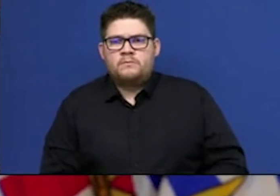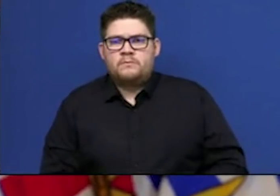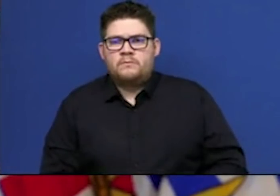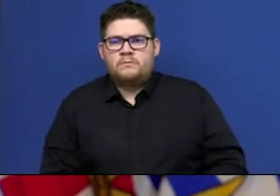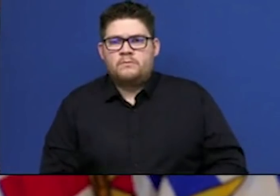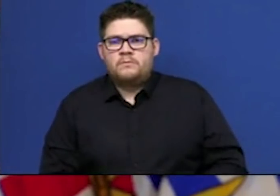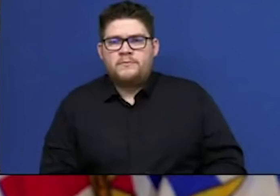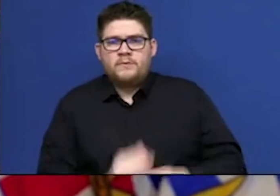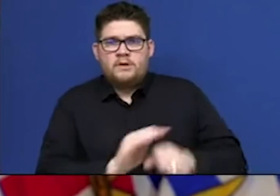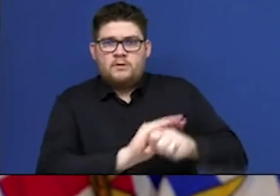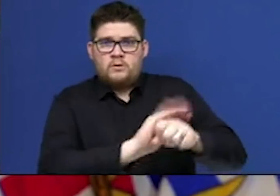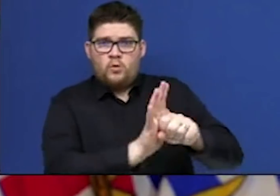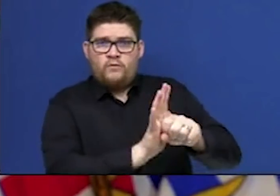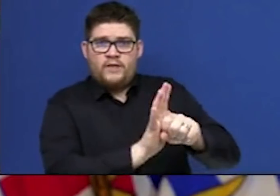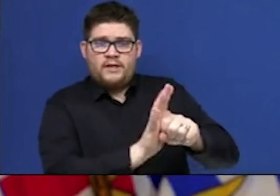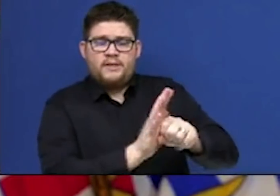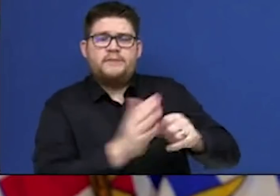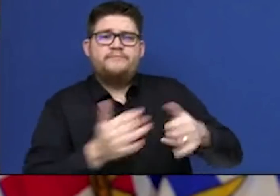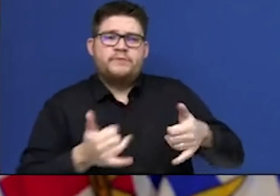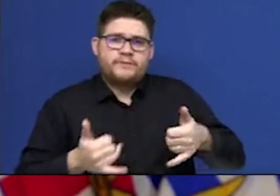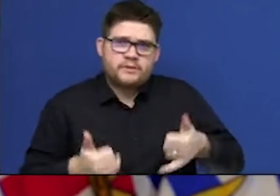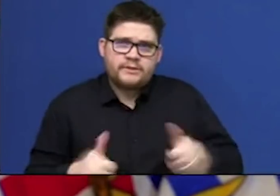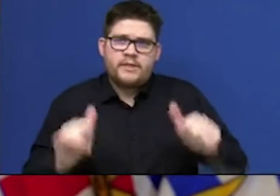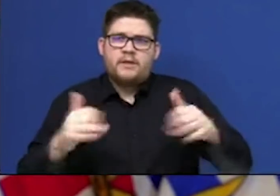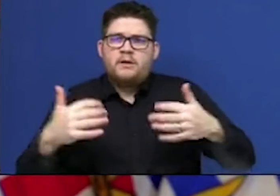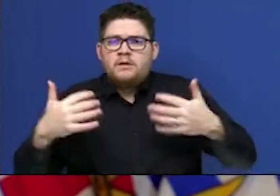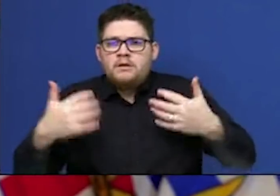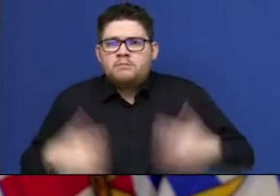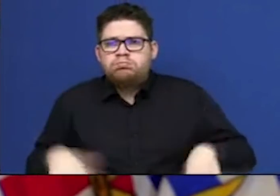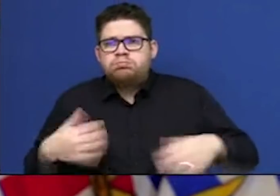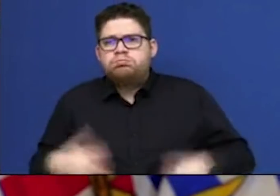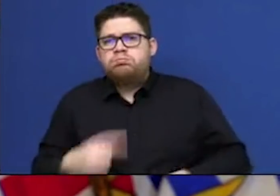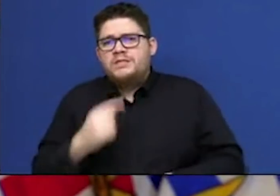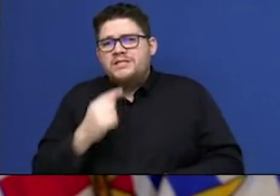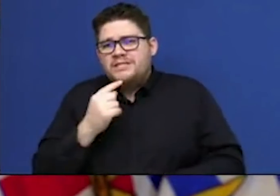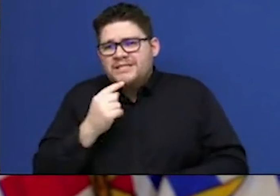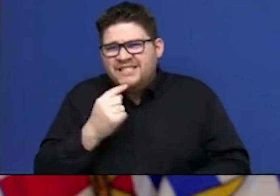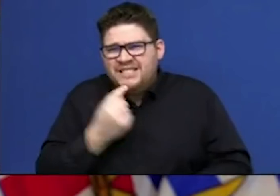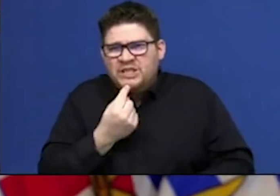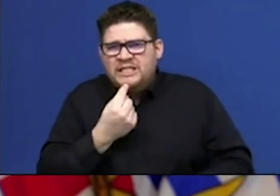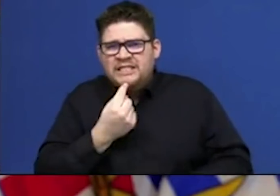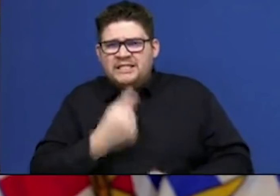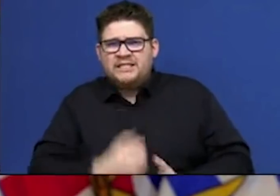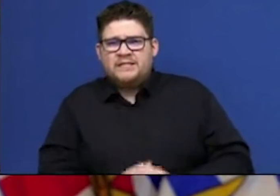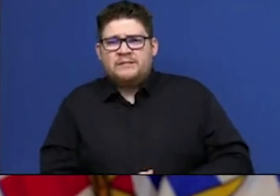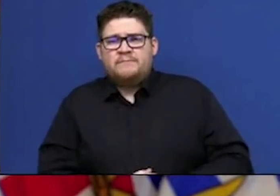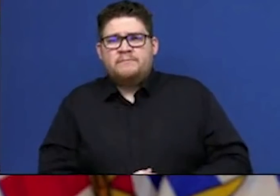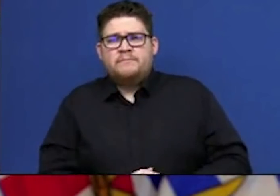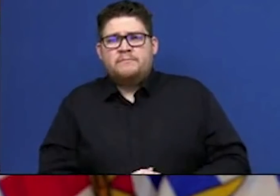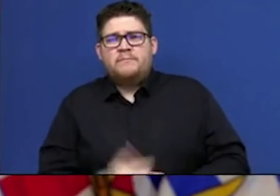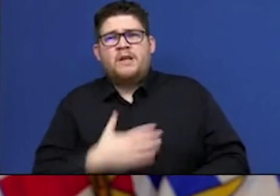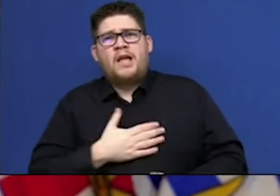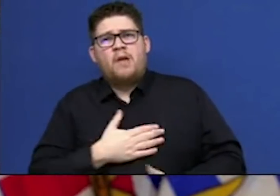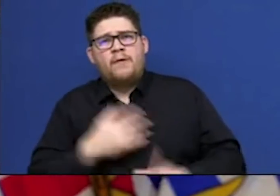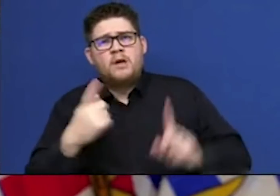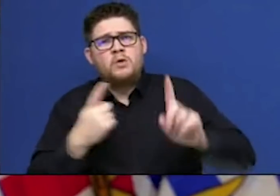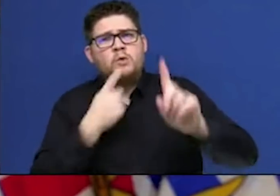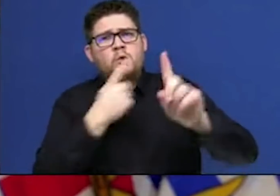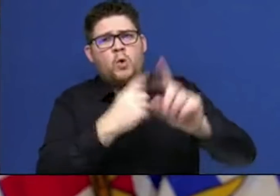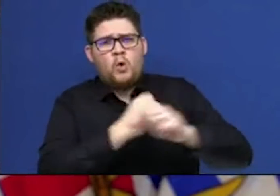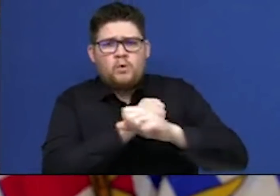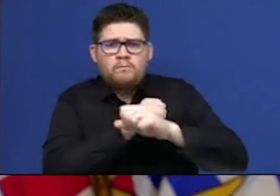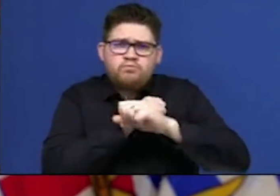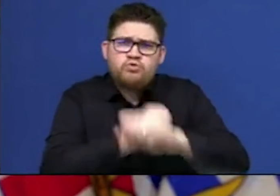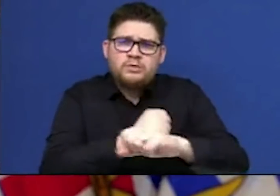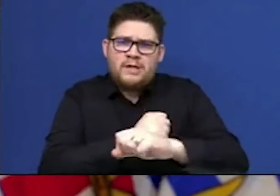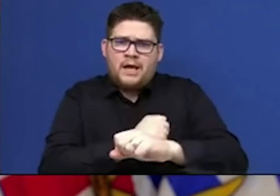in BC our balance. We want to protect those who are most vulnerable and keep as much as is